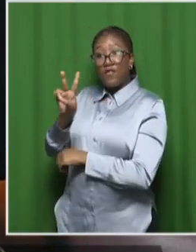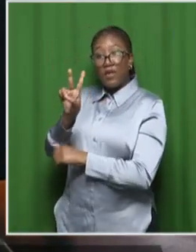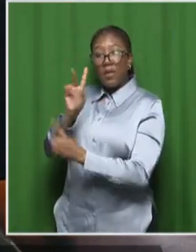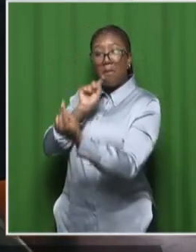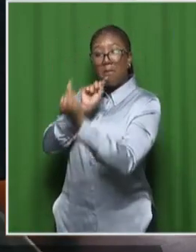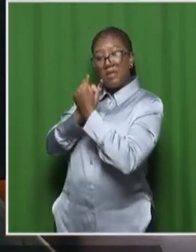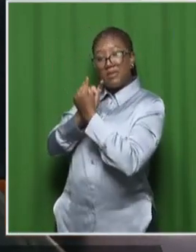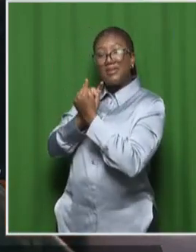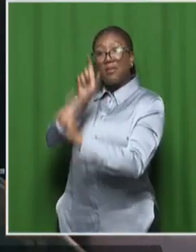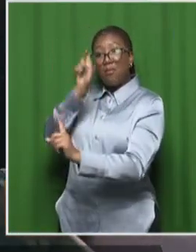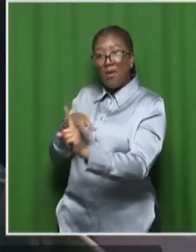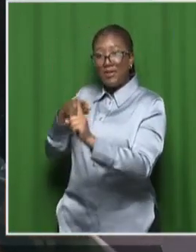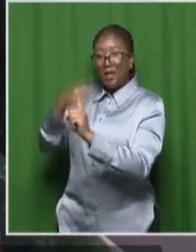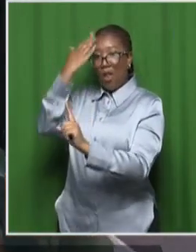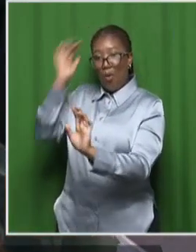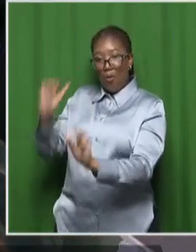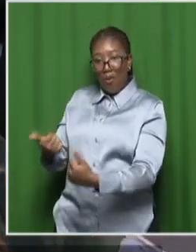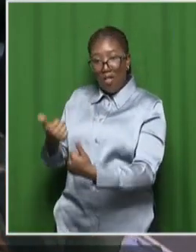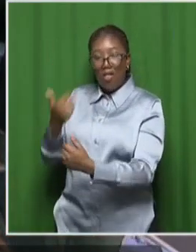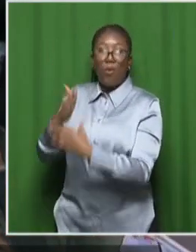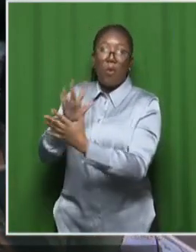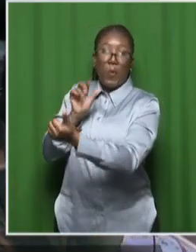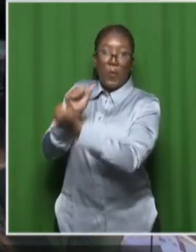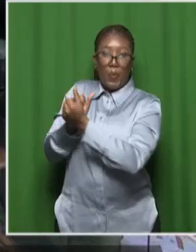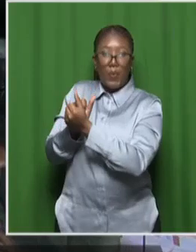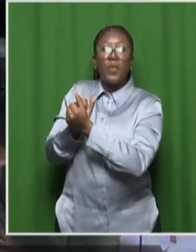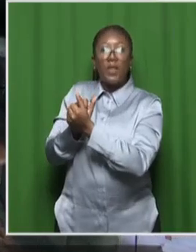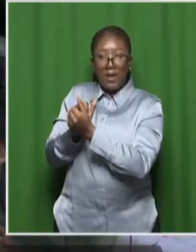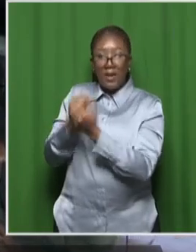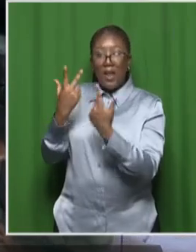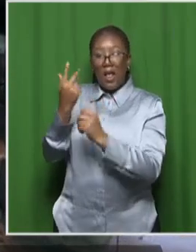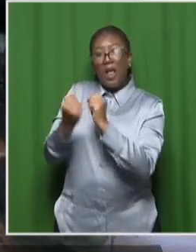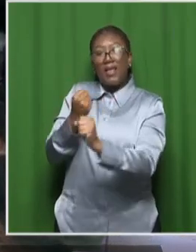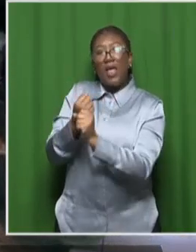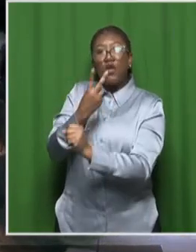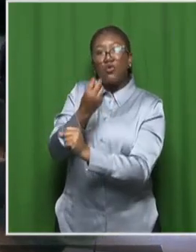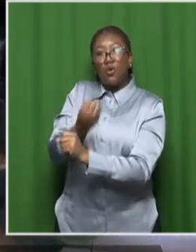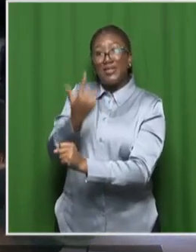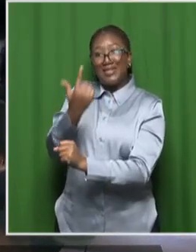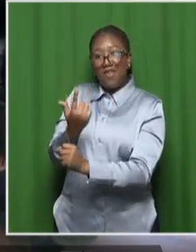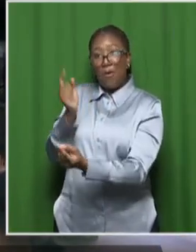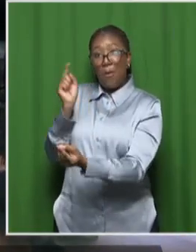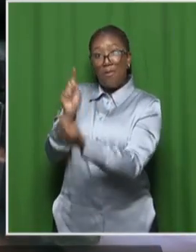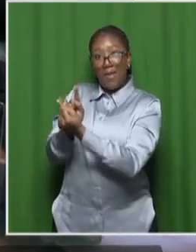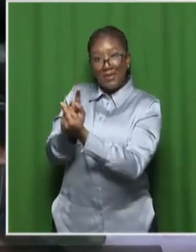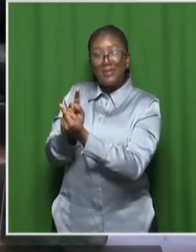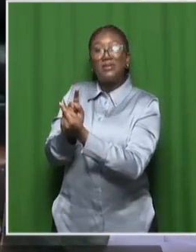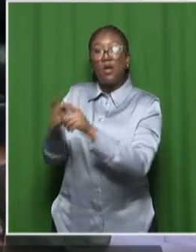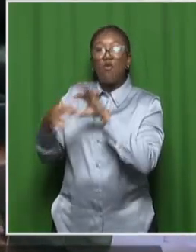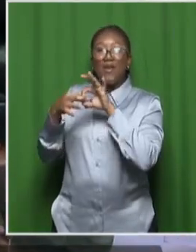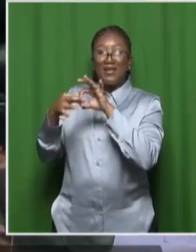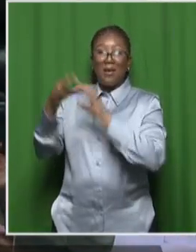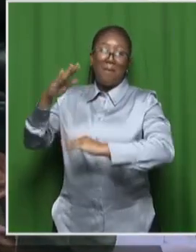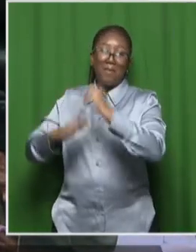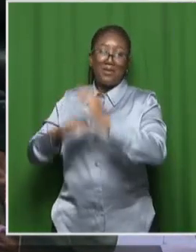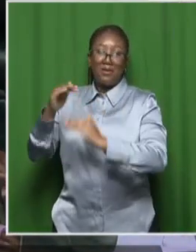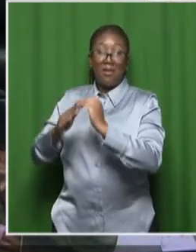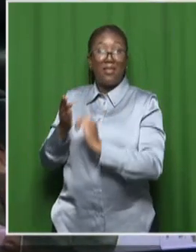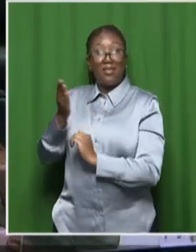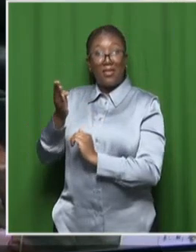I know very well. Yes. We worked together at the Star in 2007, and that's where we forged a relationship. So